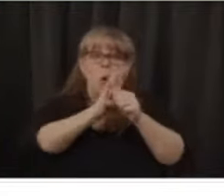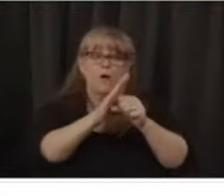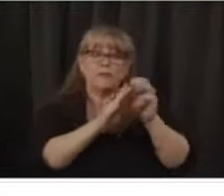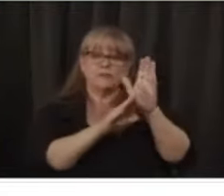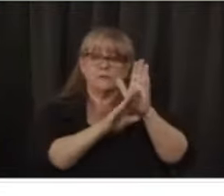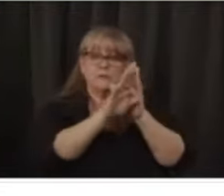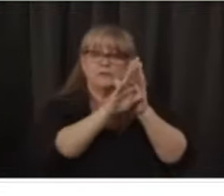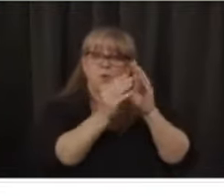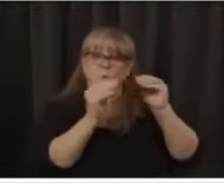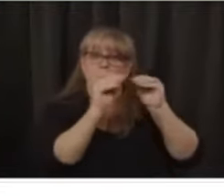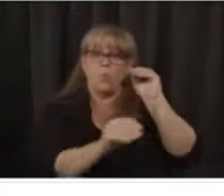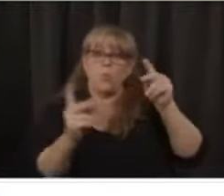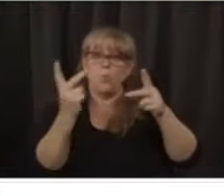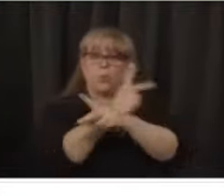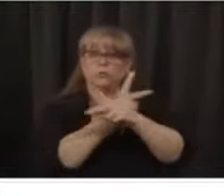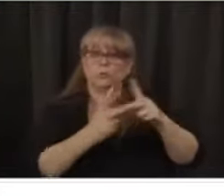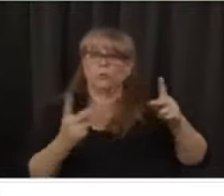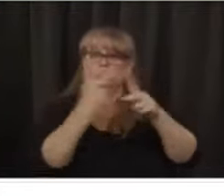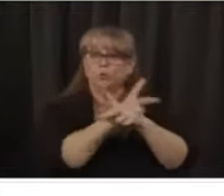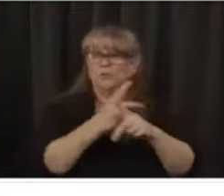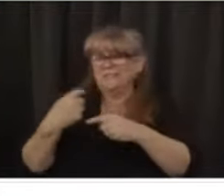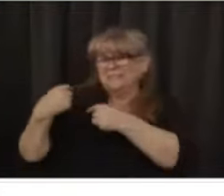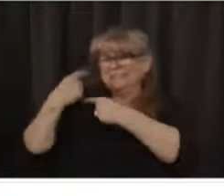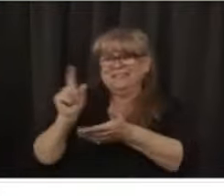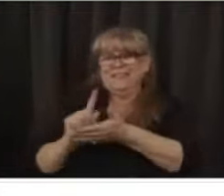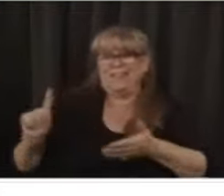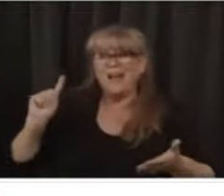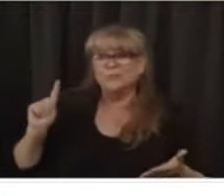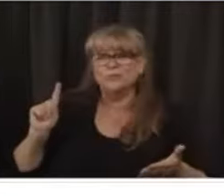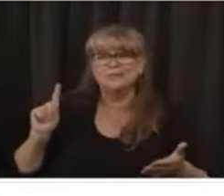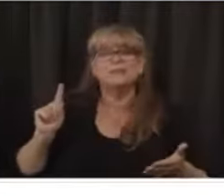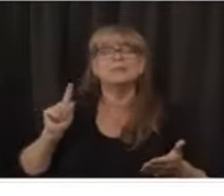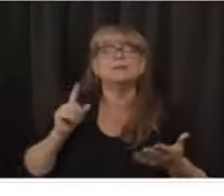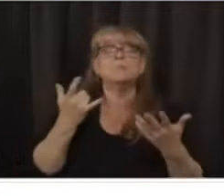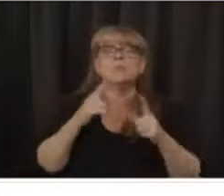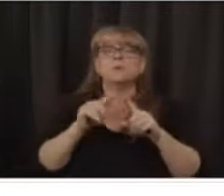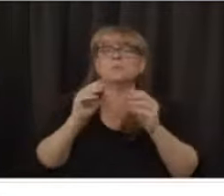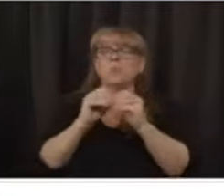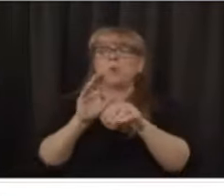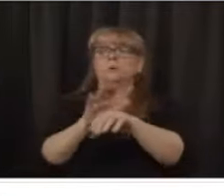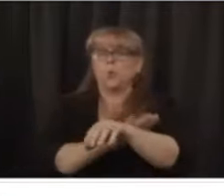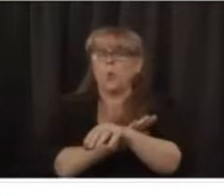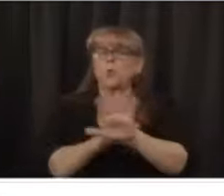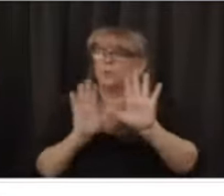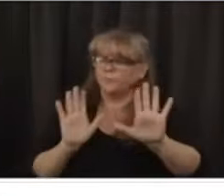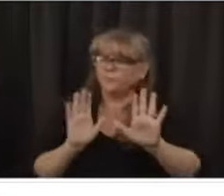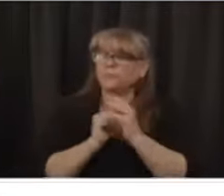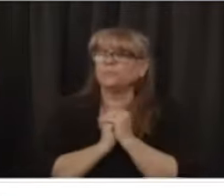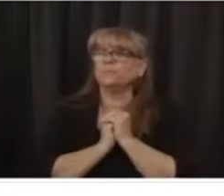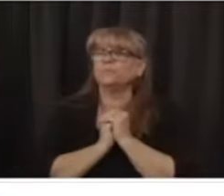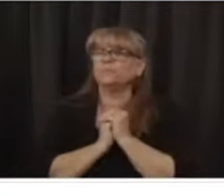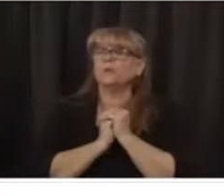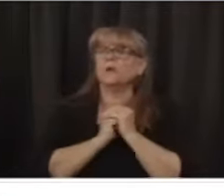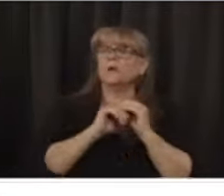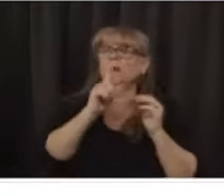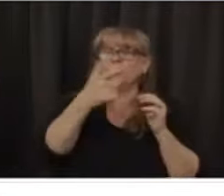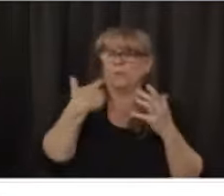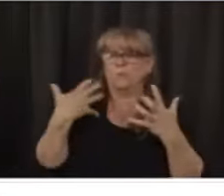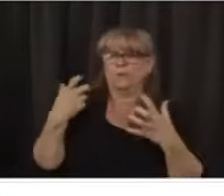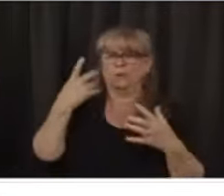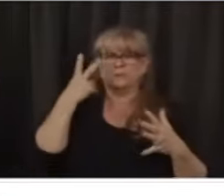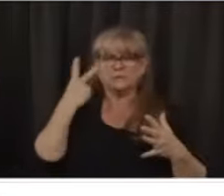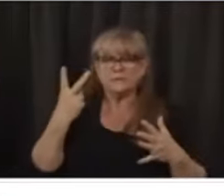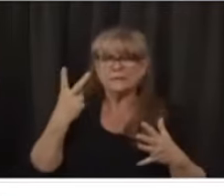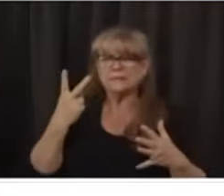that we've seen in the last week or so is slower than the increase that we saw several weeks ago. But we did see a little bit of a stabilization last